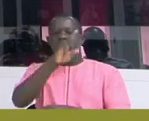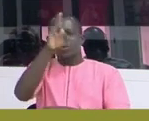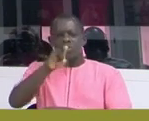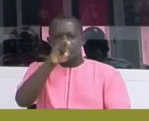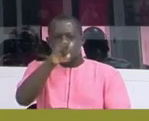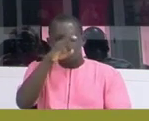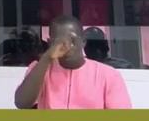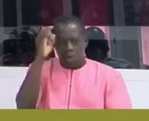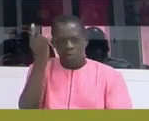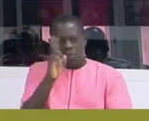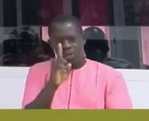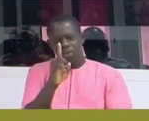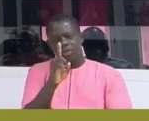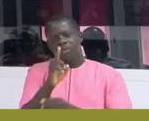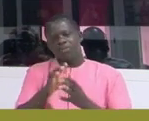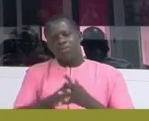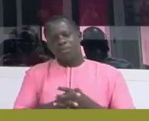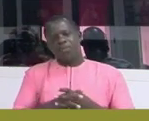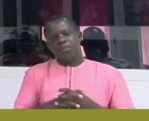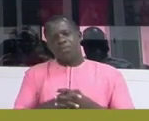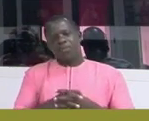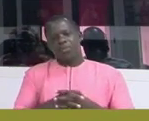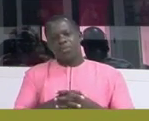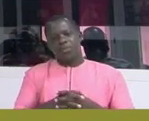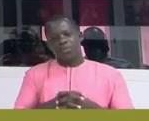He he said to me, "What work do you